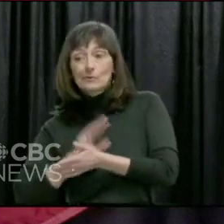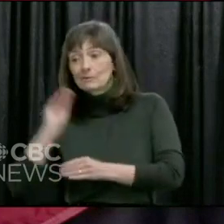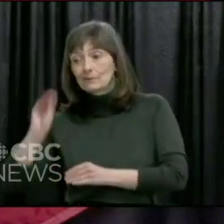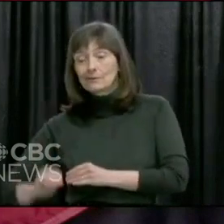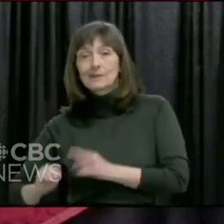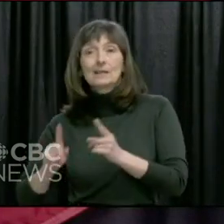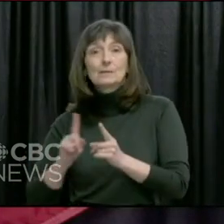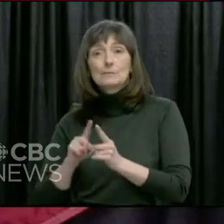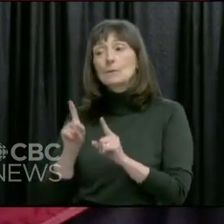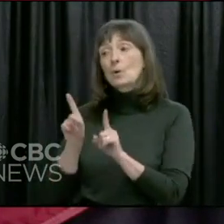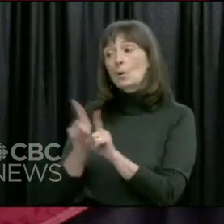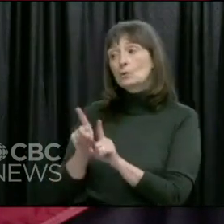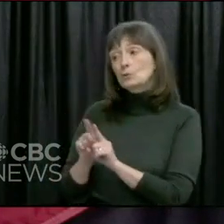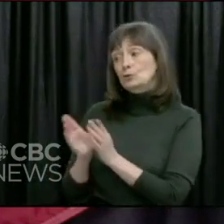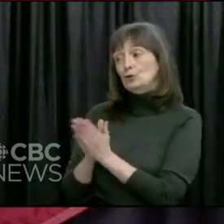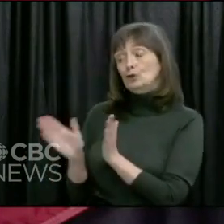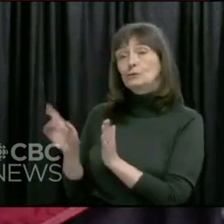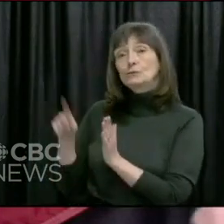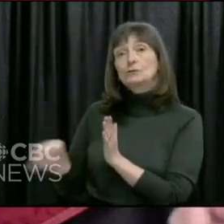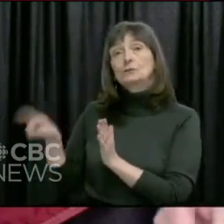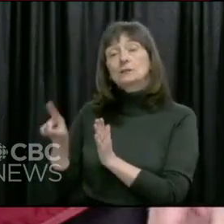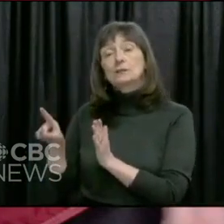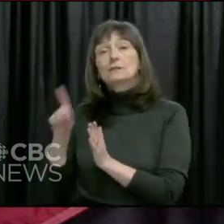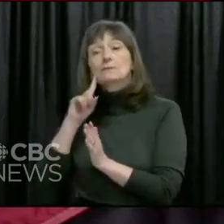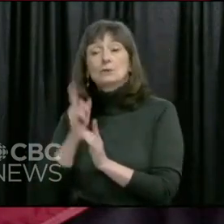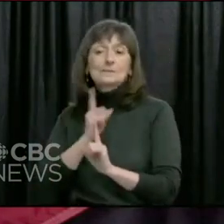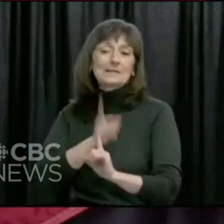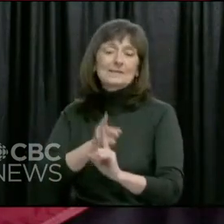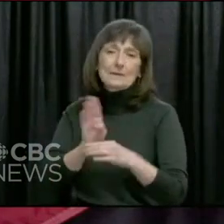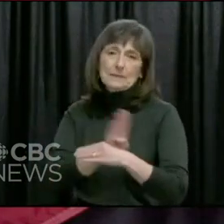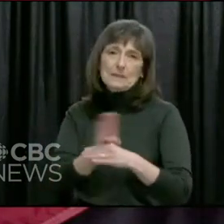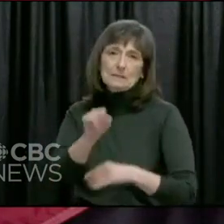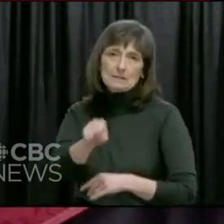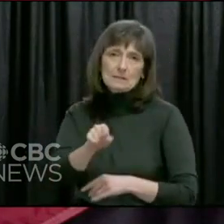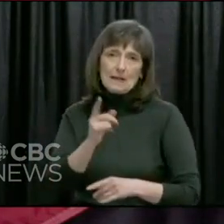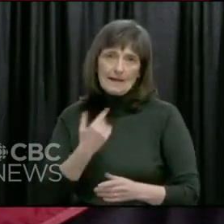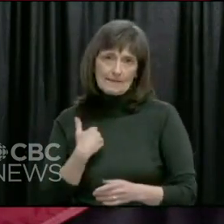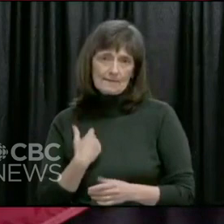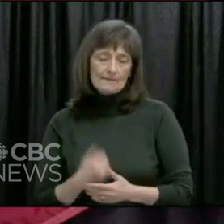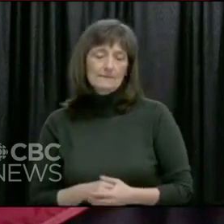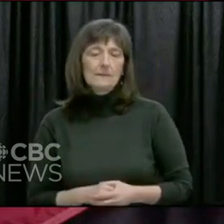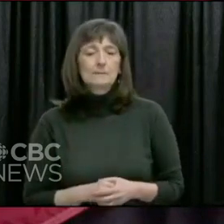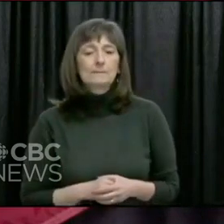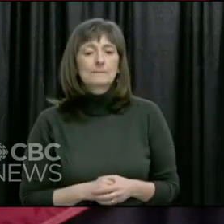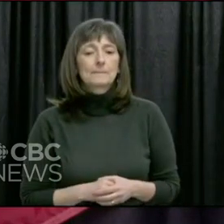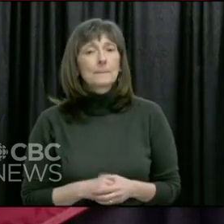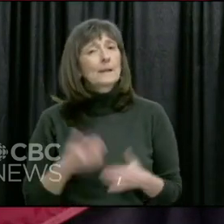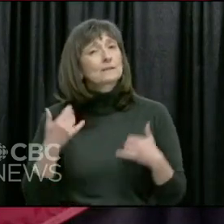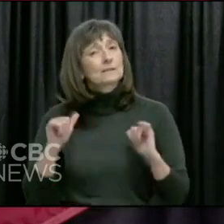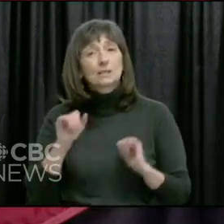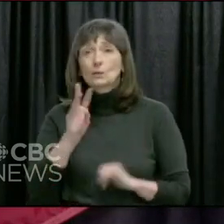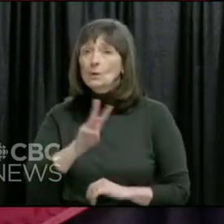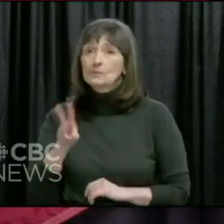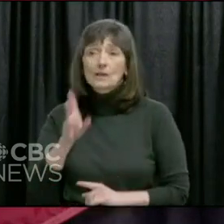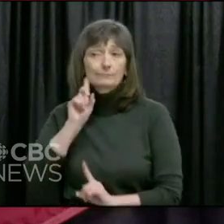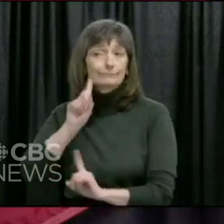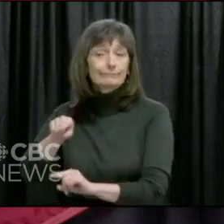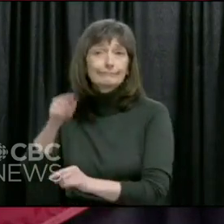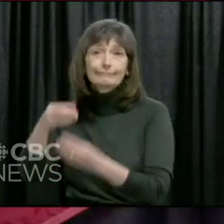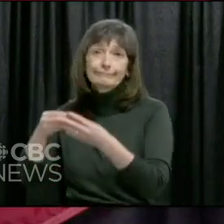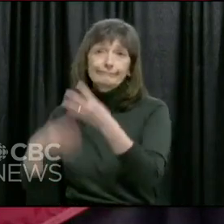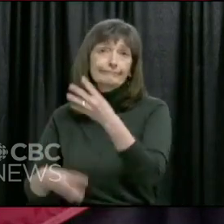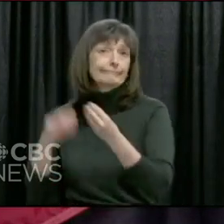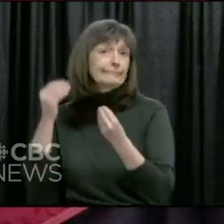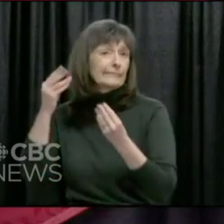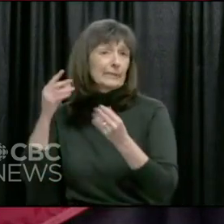just in a general sense, but also for sector-specific direction. So we encourage you to continue to utilize the website. There's a lot of information